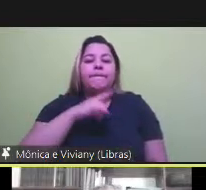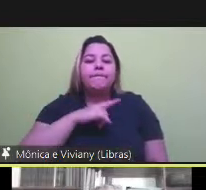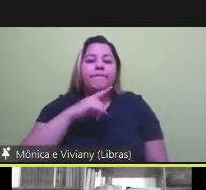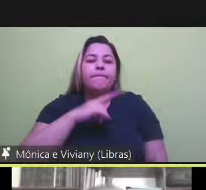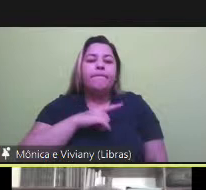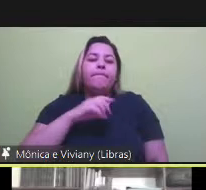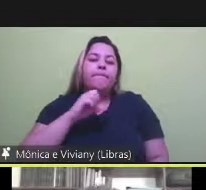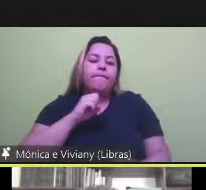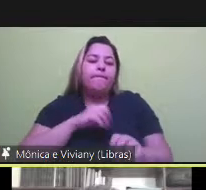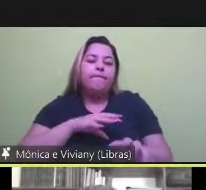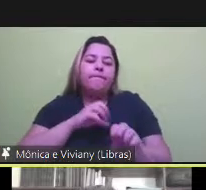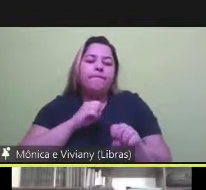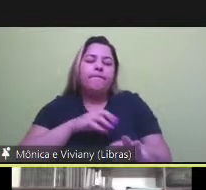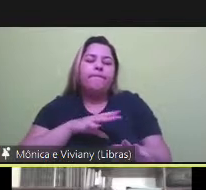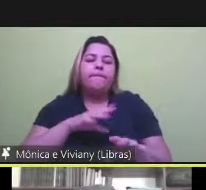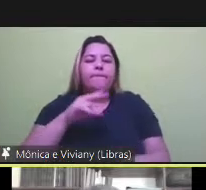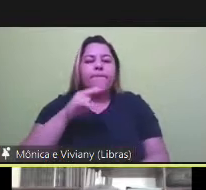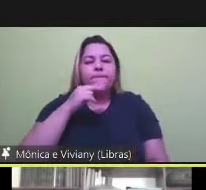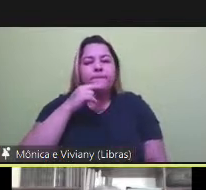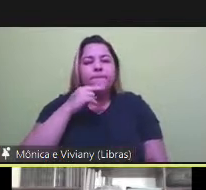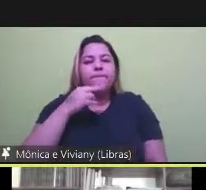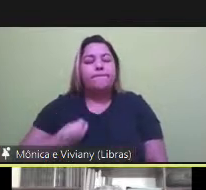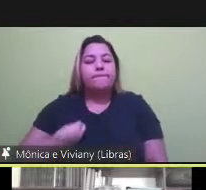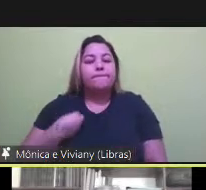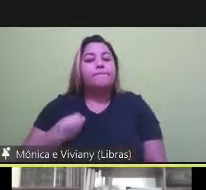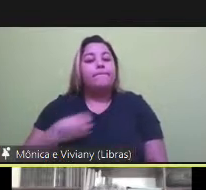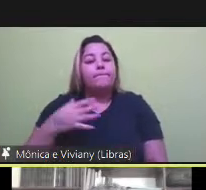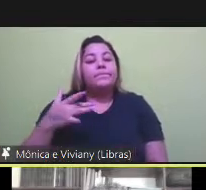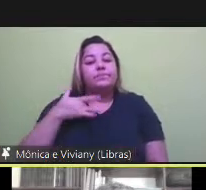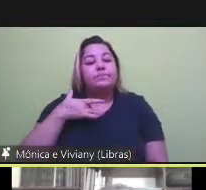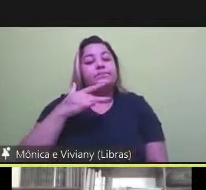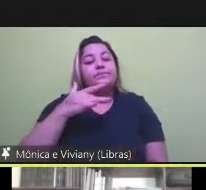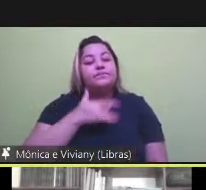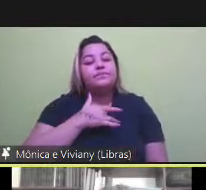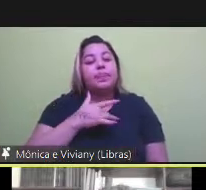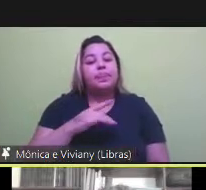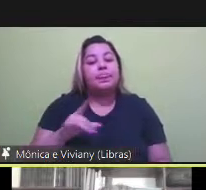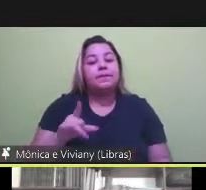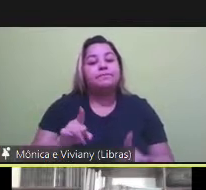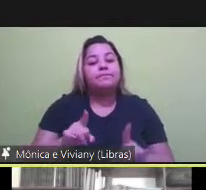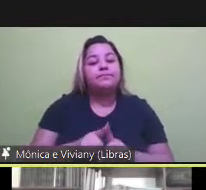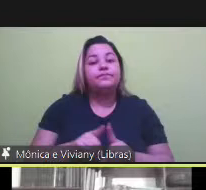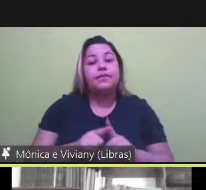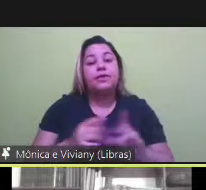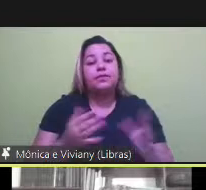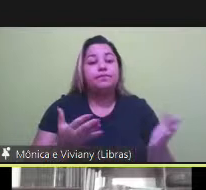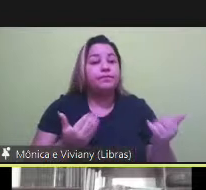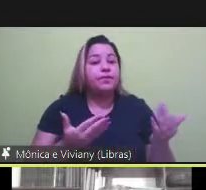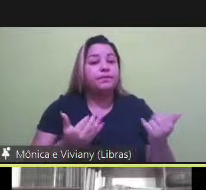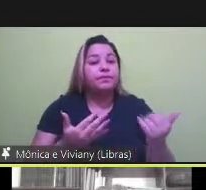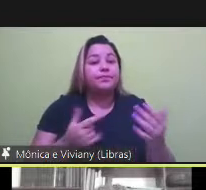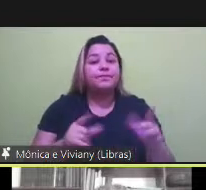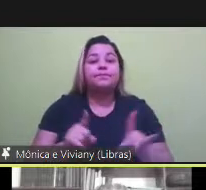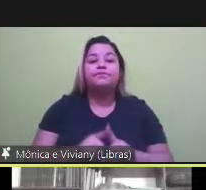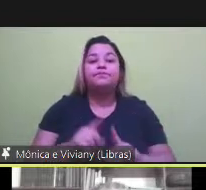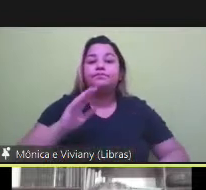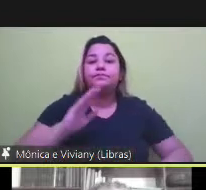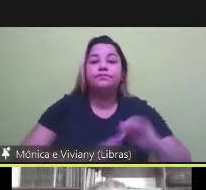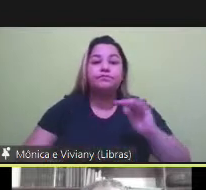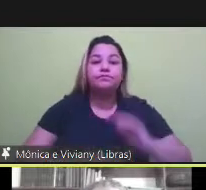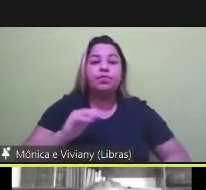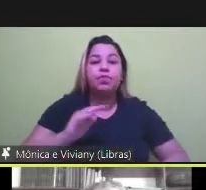the healthy living. And we incorporated the Forma Joven